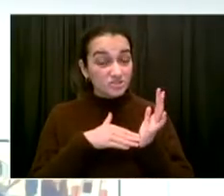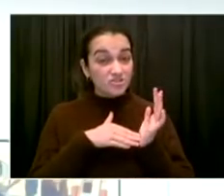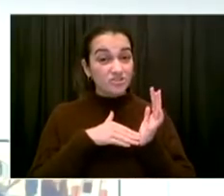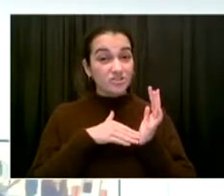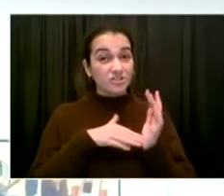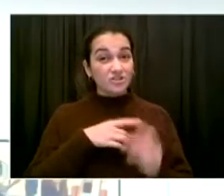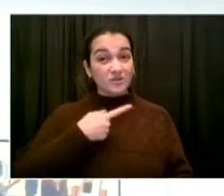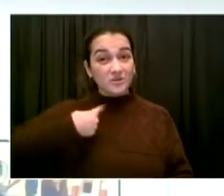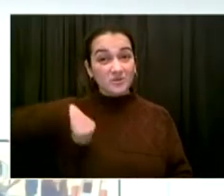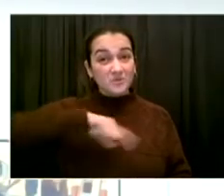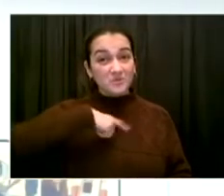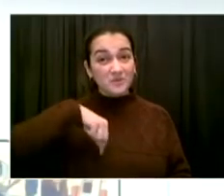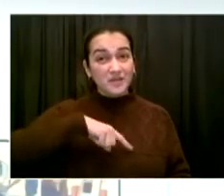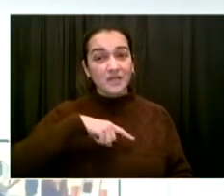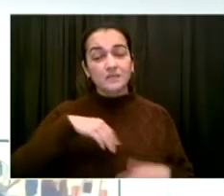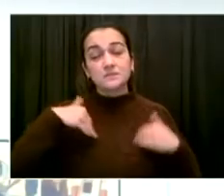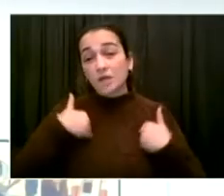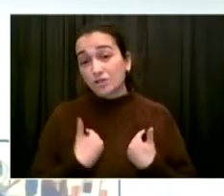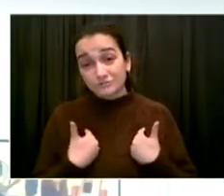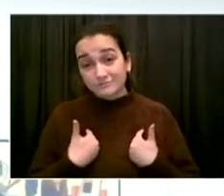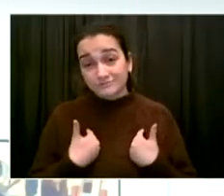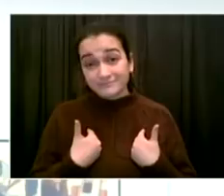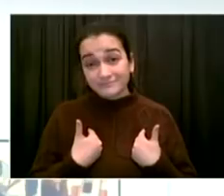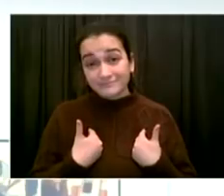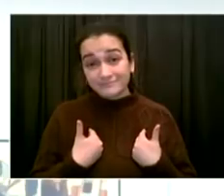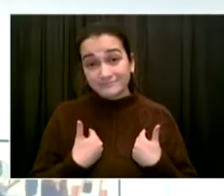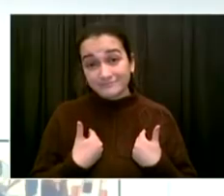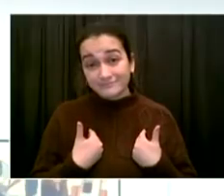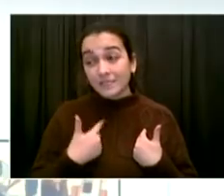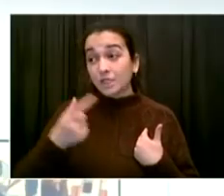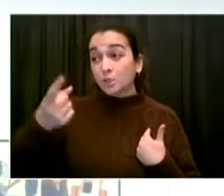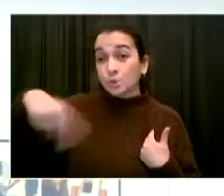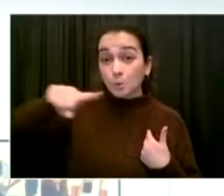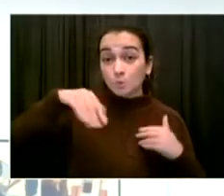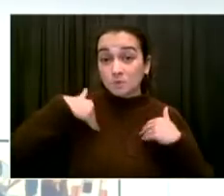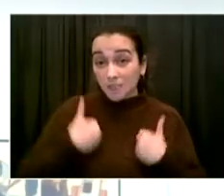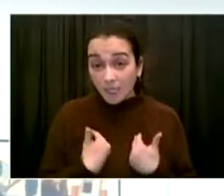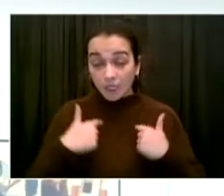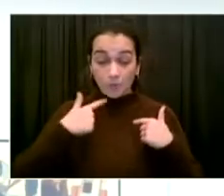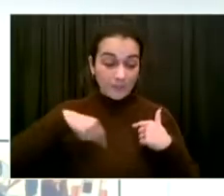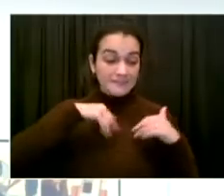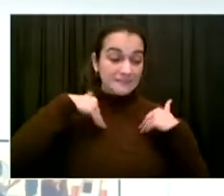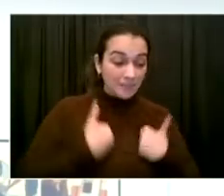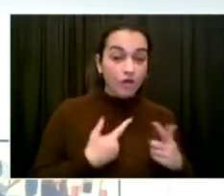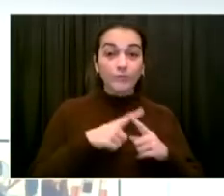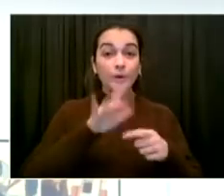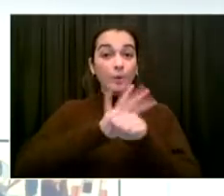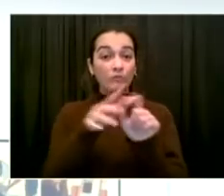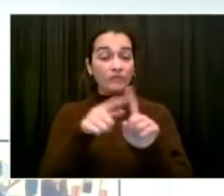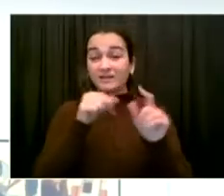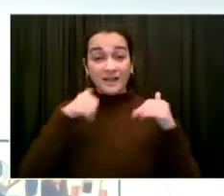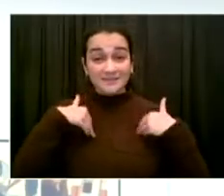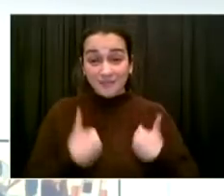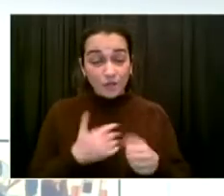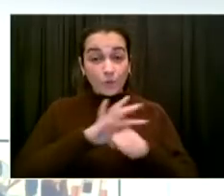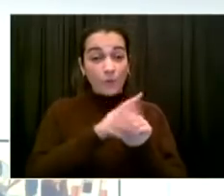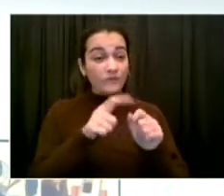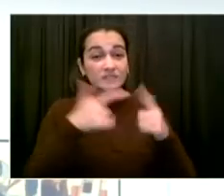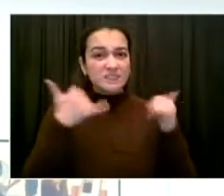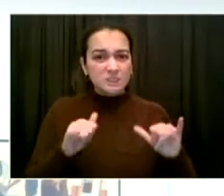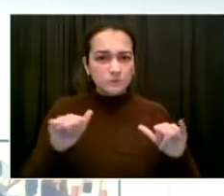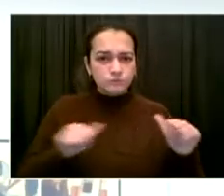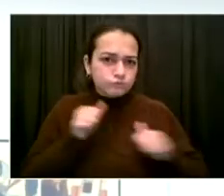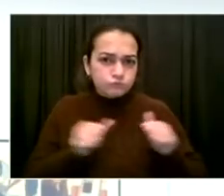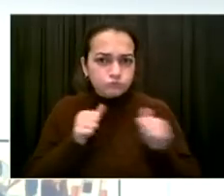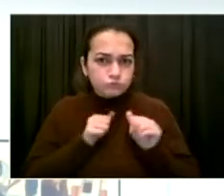do have to take that into account. The single most important piece of advice I can give, and the mayor said it already,